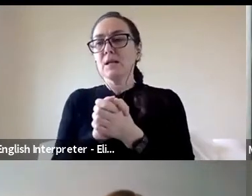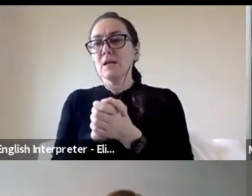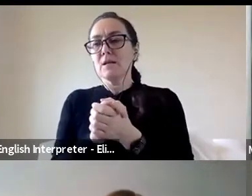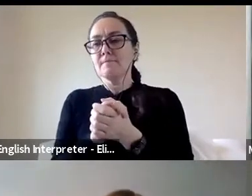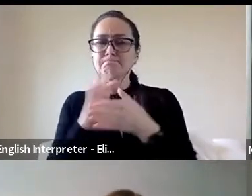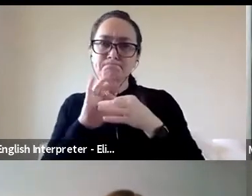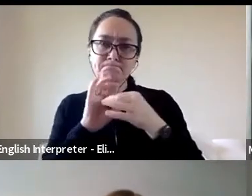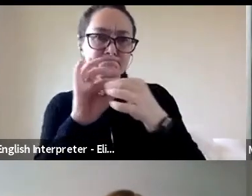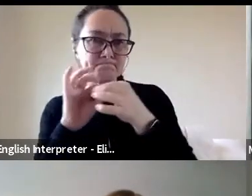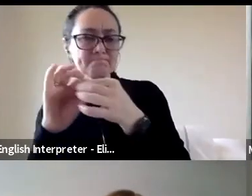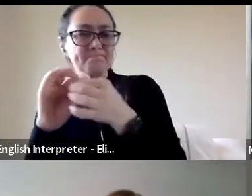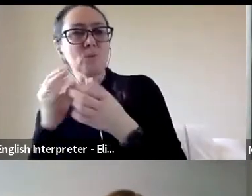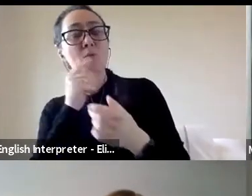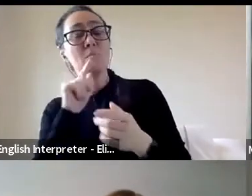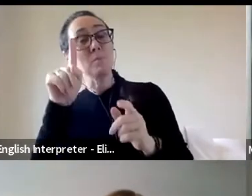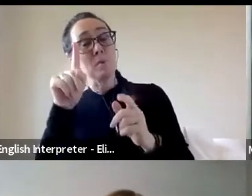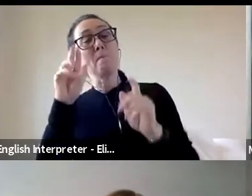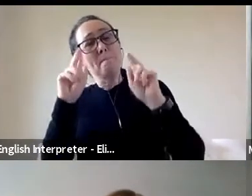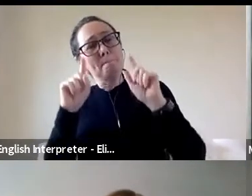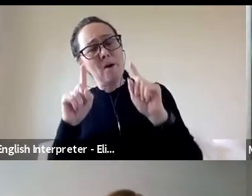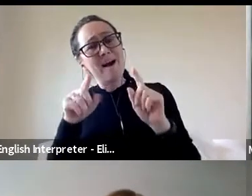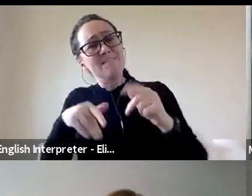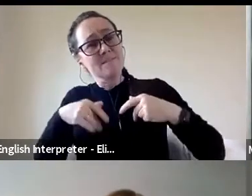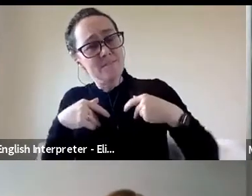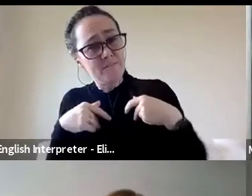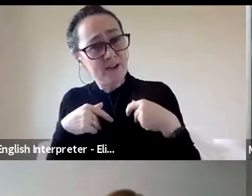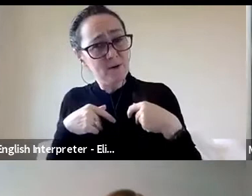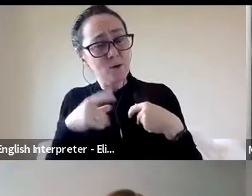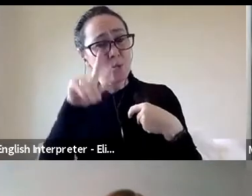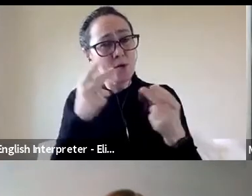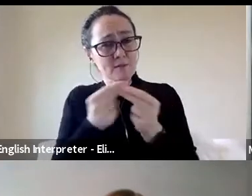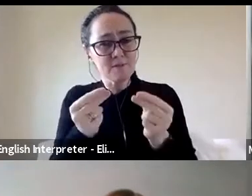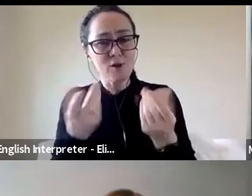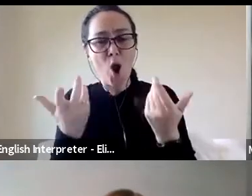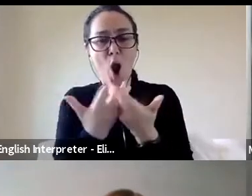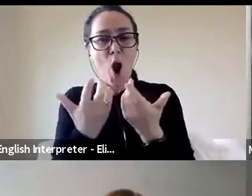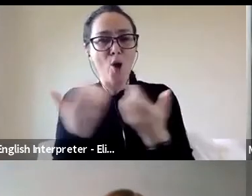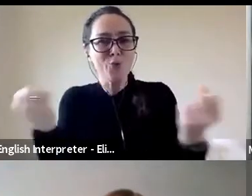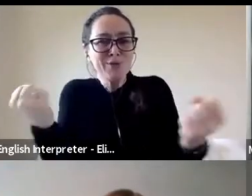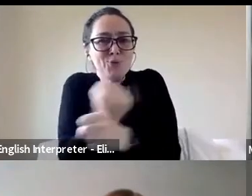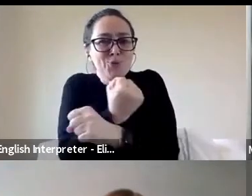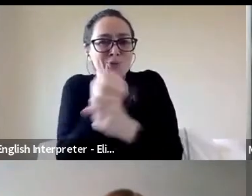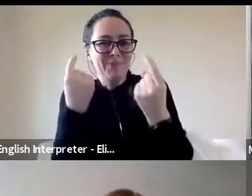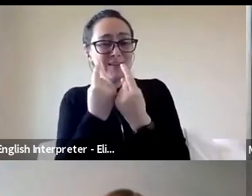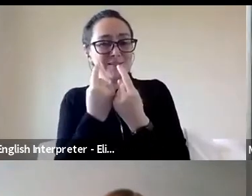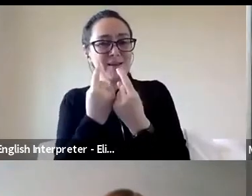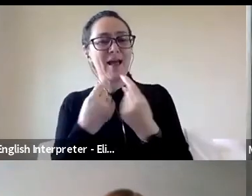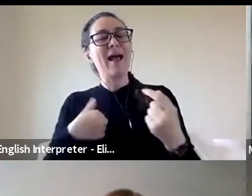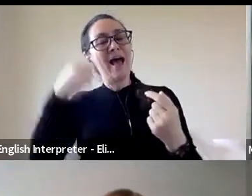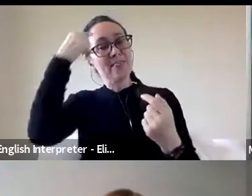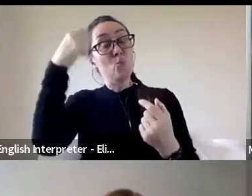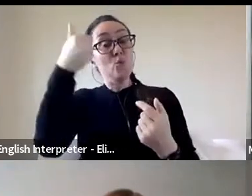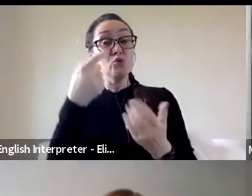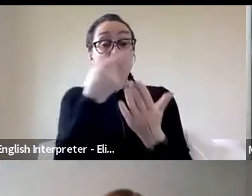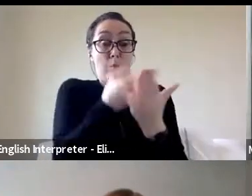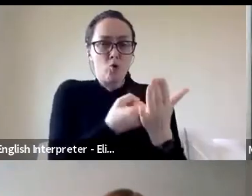experience. But I think where we fall short here in Scotland is around implementation. And that's because we're quite good at strategy and